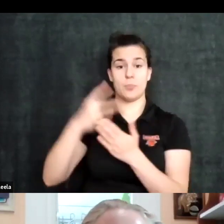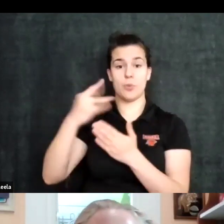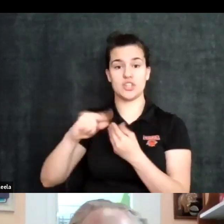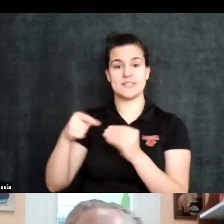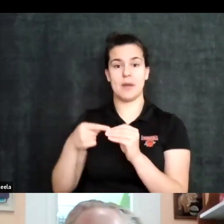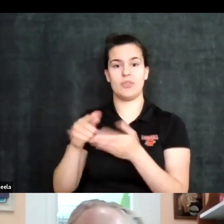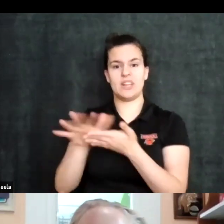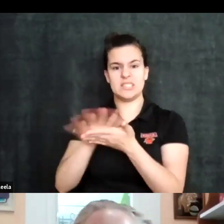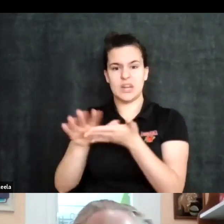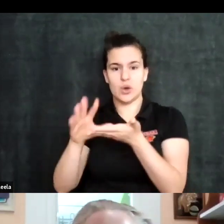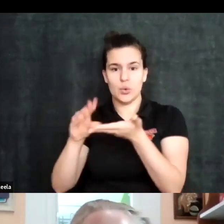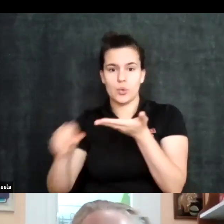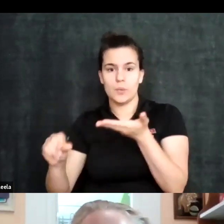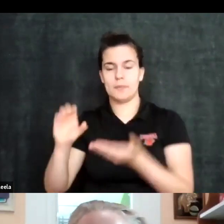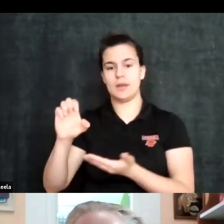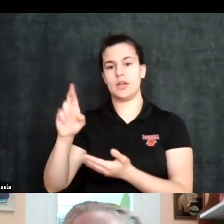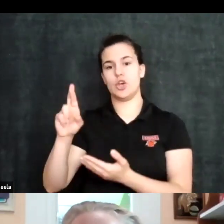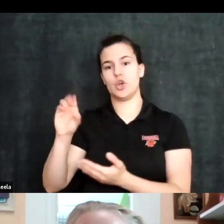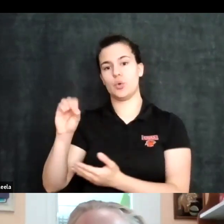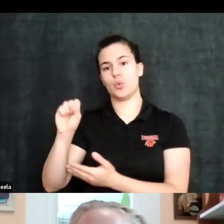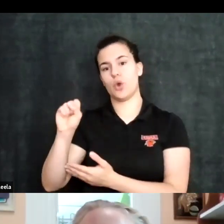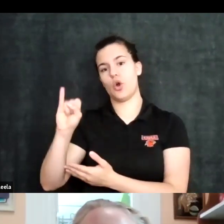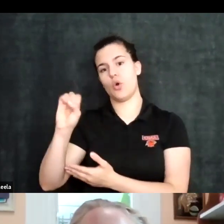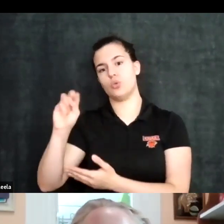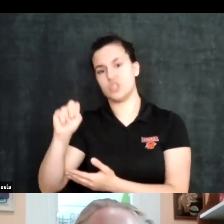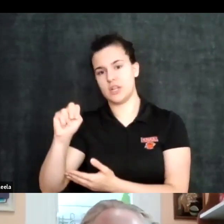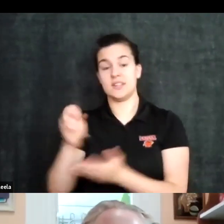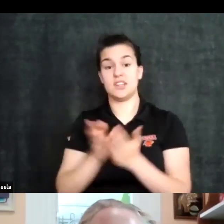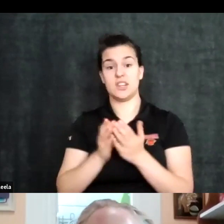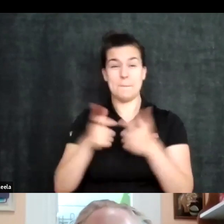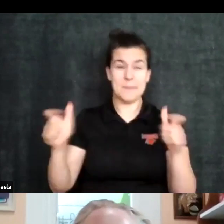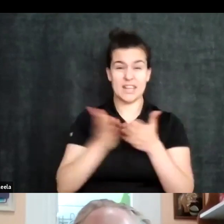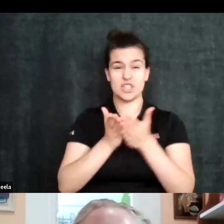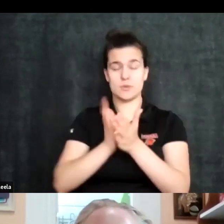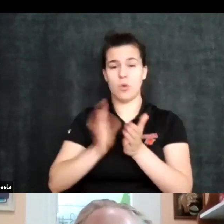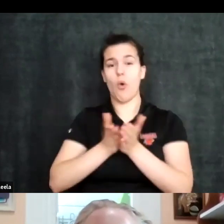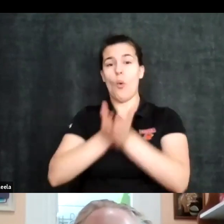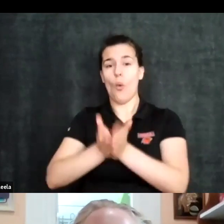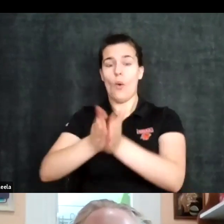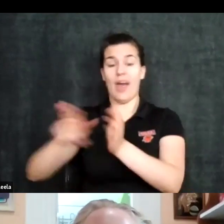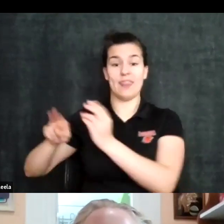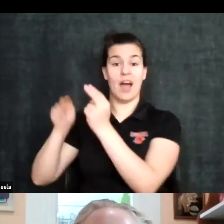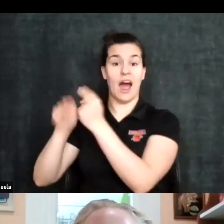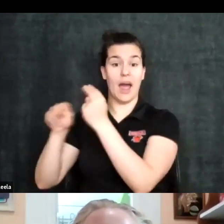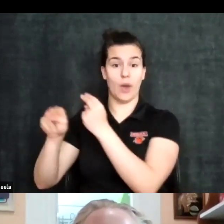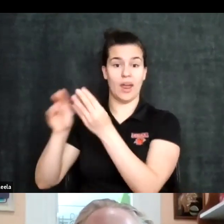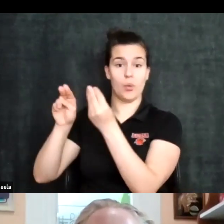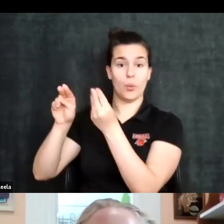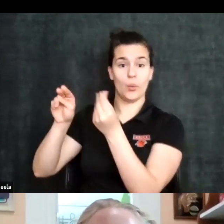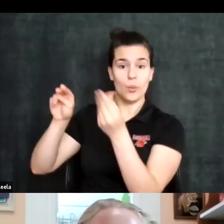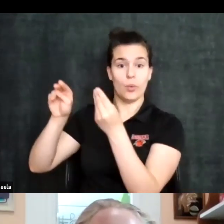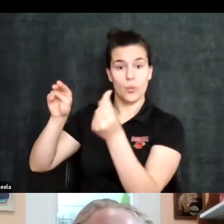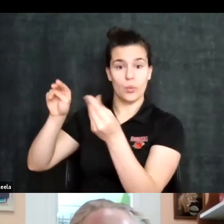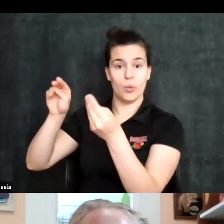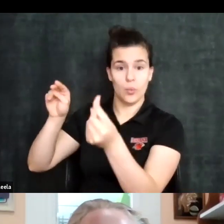coming in. They make these wakes that eroded right where a highway was, and we're on a boat ride there to take measurements of how